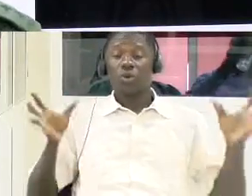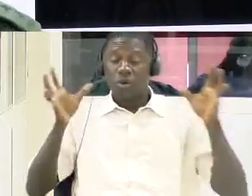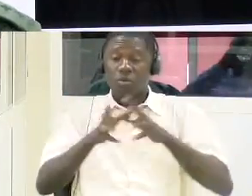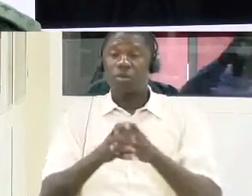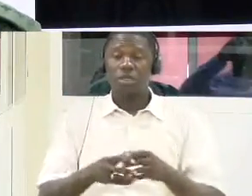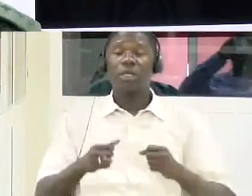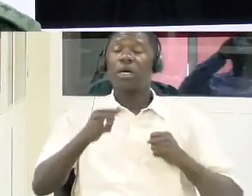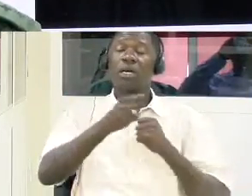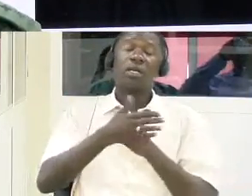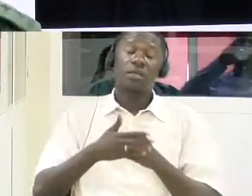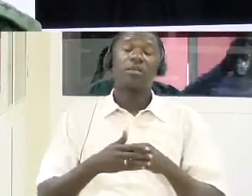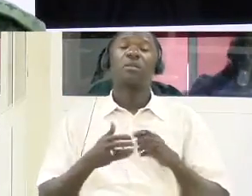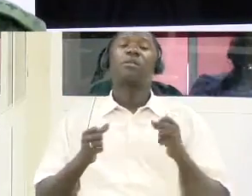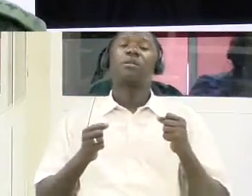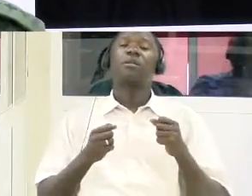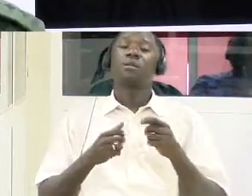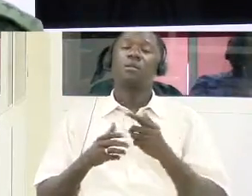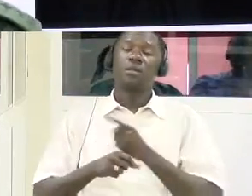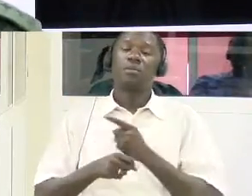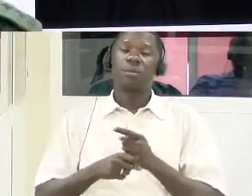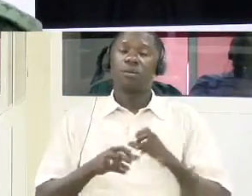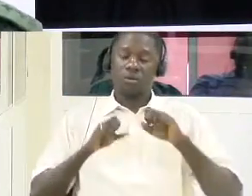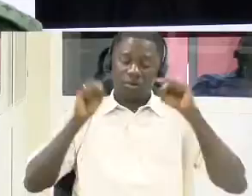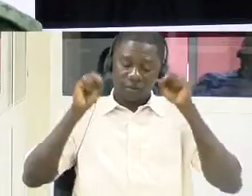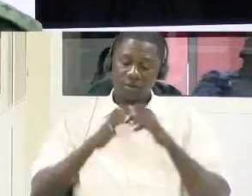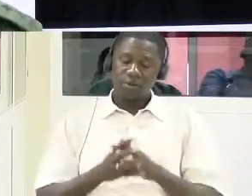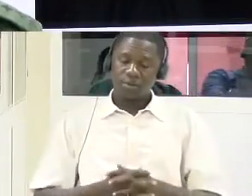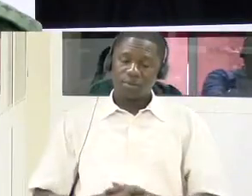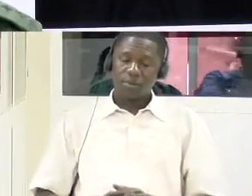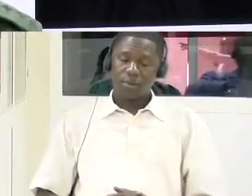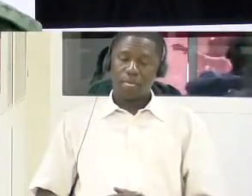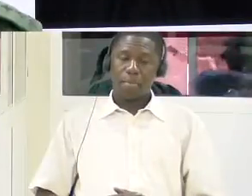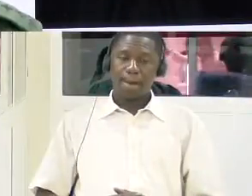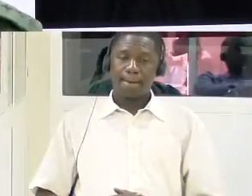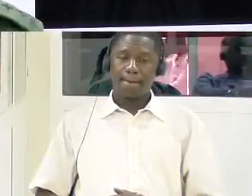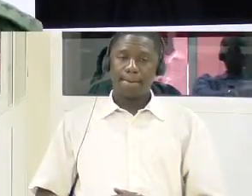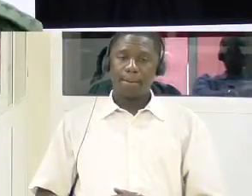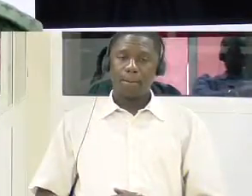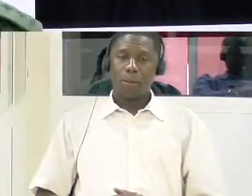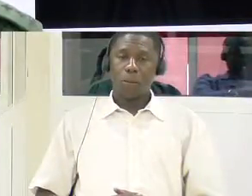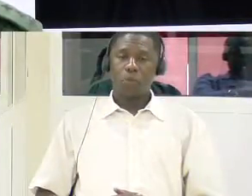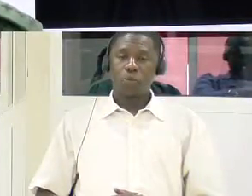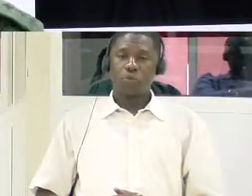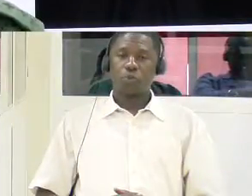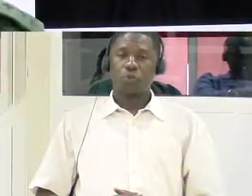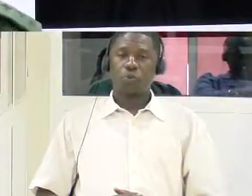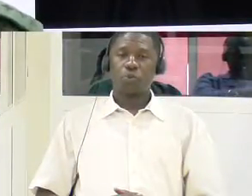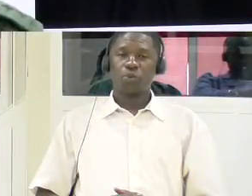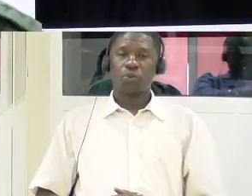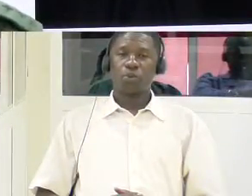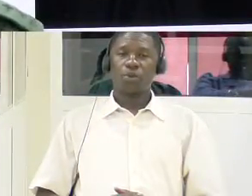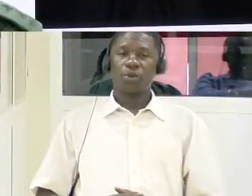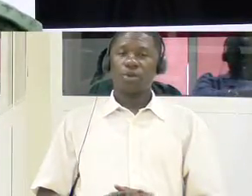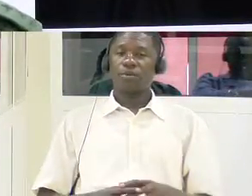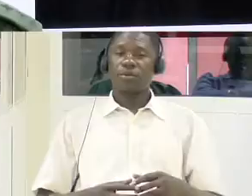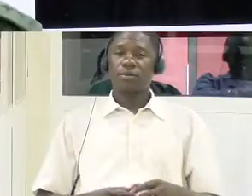country. And there is this threat also from ECOWAS. And look,